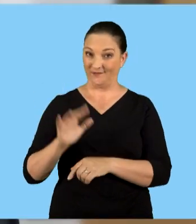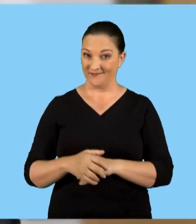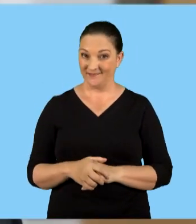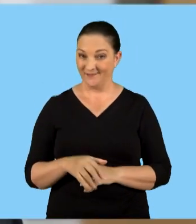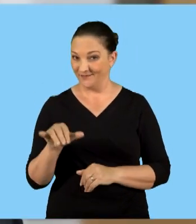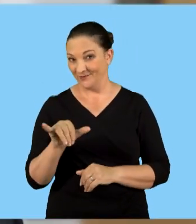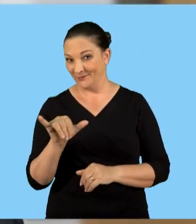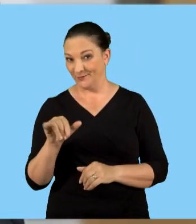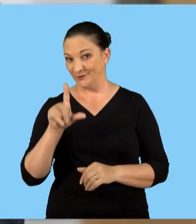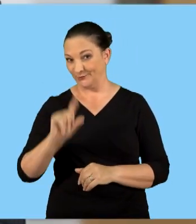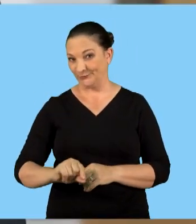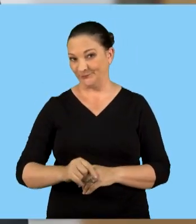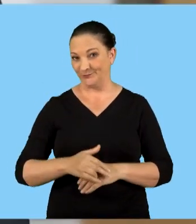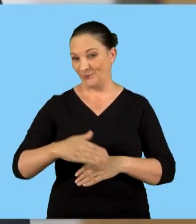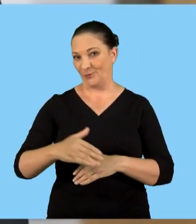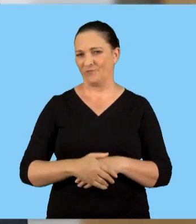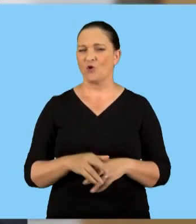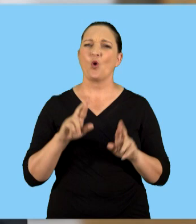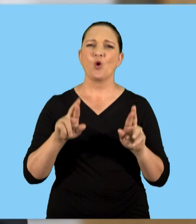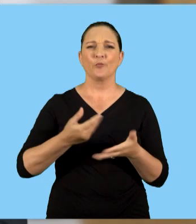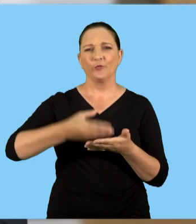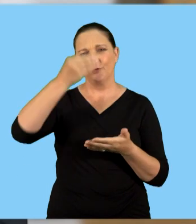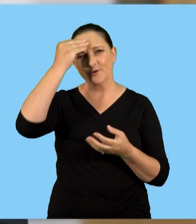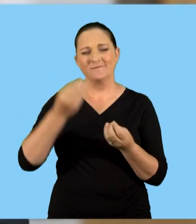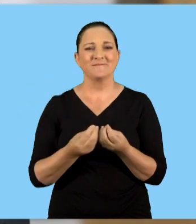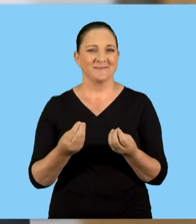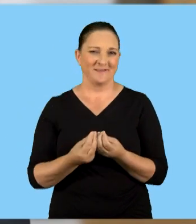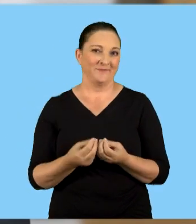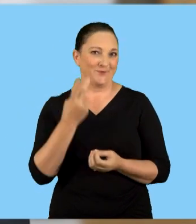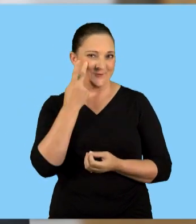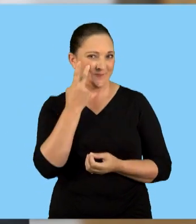today. I really hope you guys learned something. I look forward to